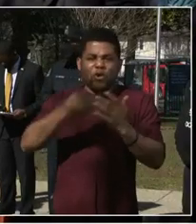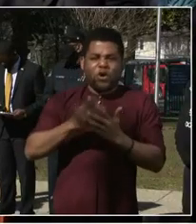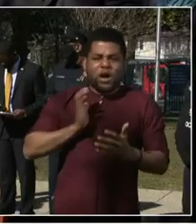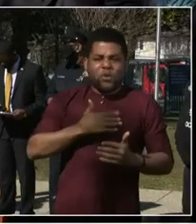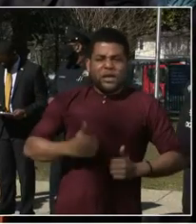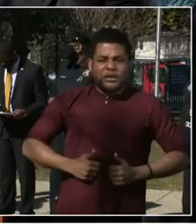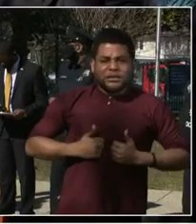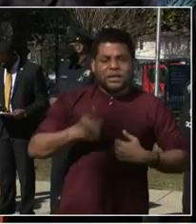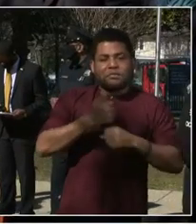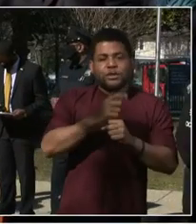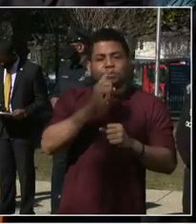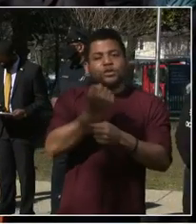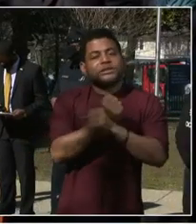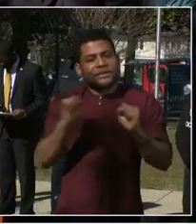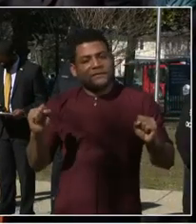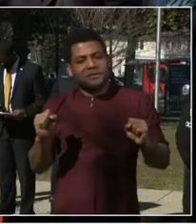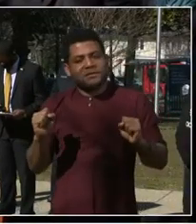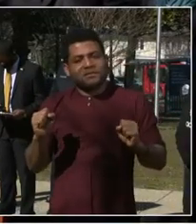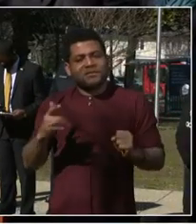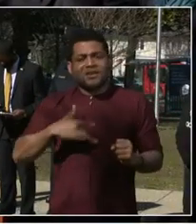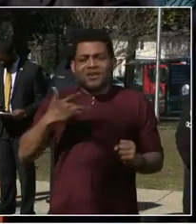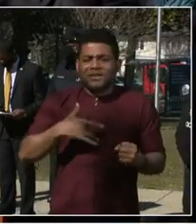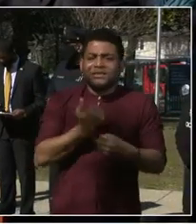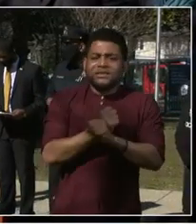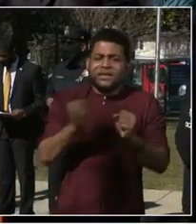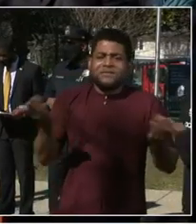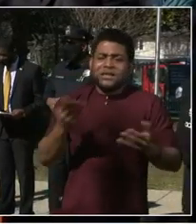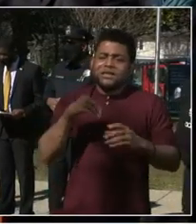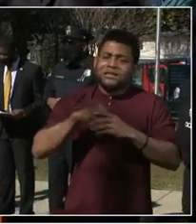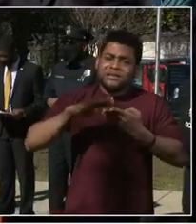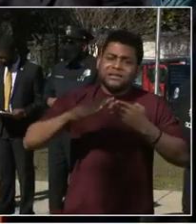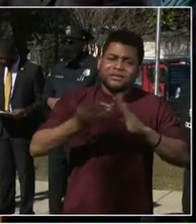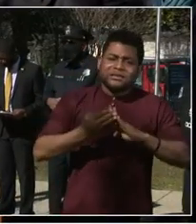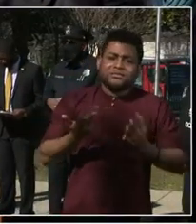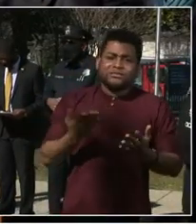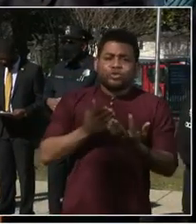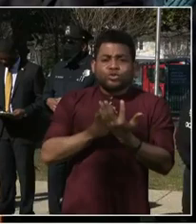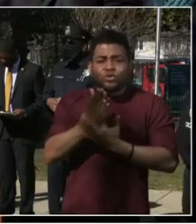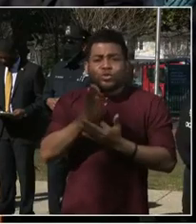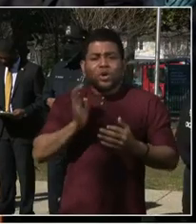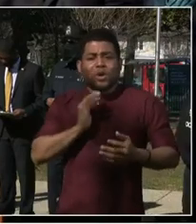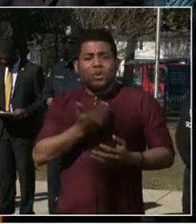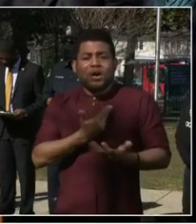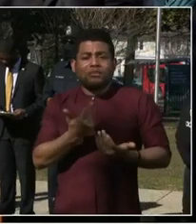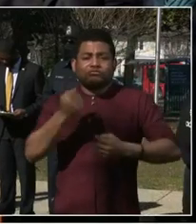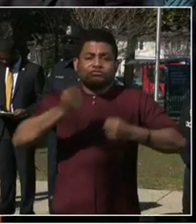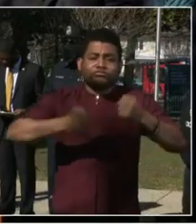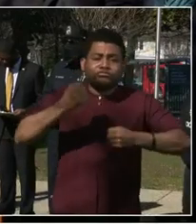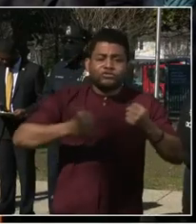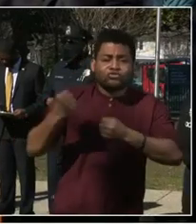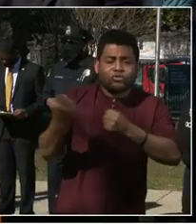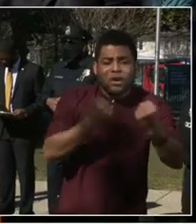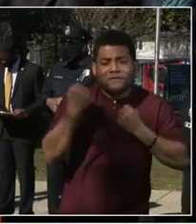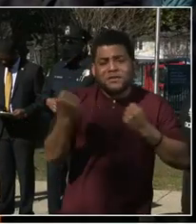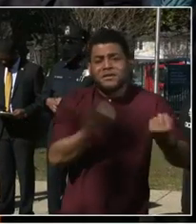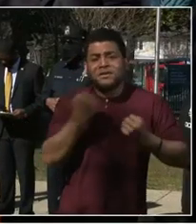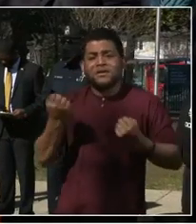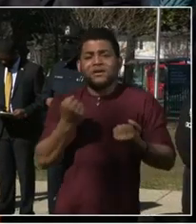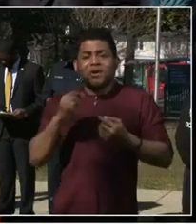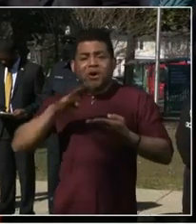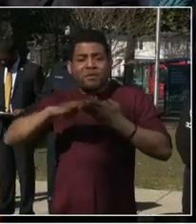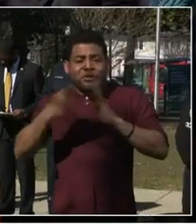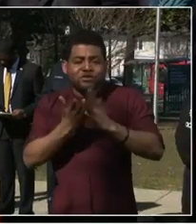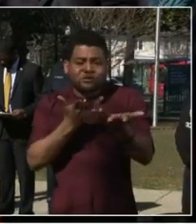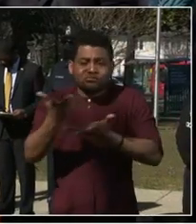residents, feel safe in our city. And we do that through our patrols, we do that through our community interaction and engagement, and we'll continue